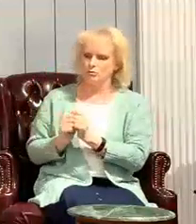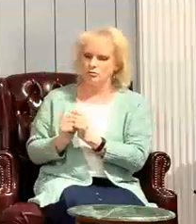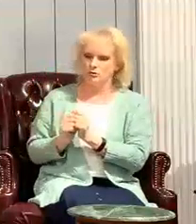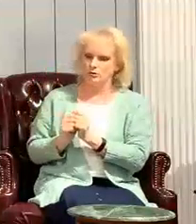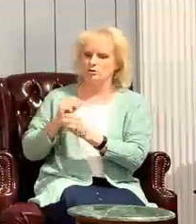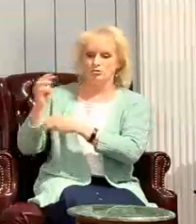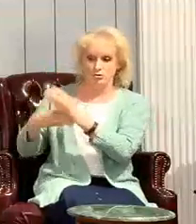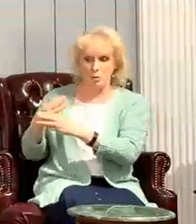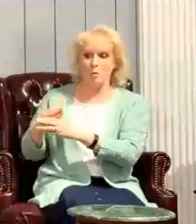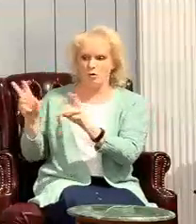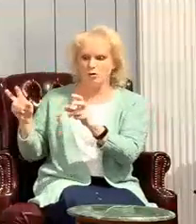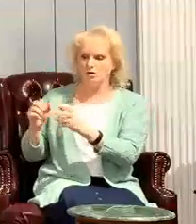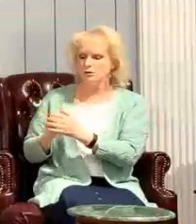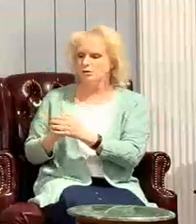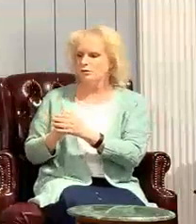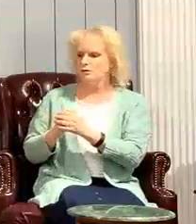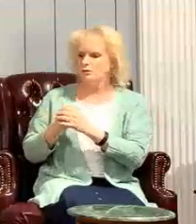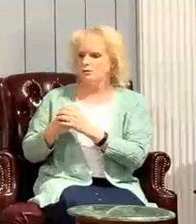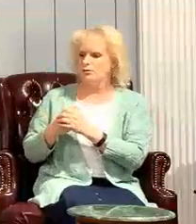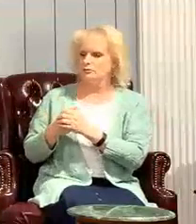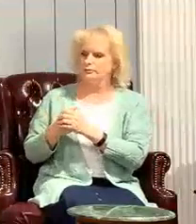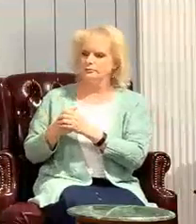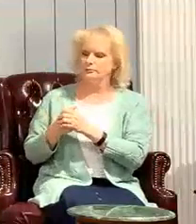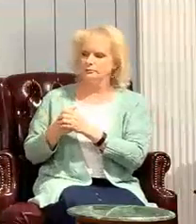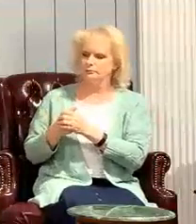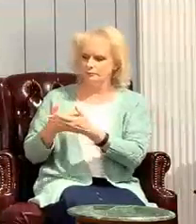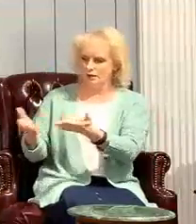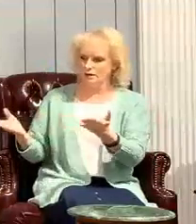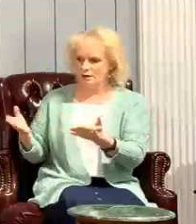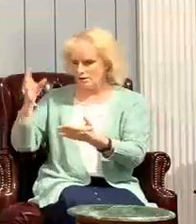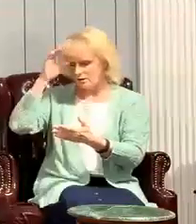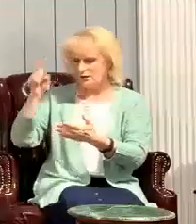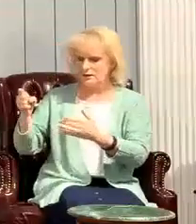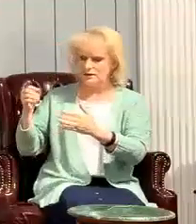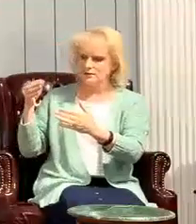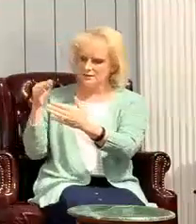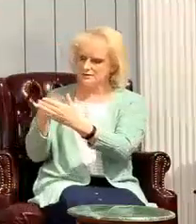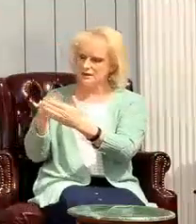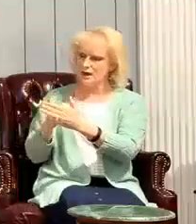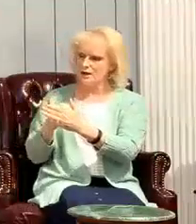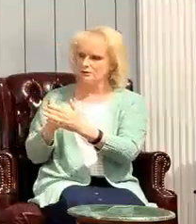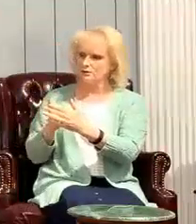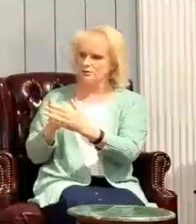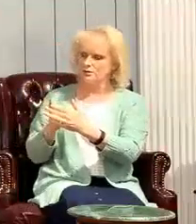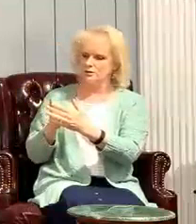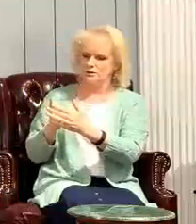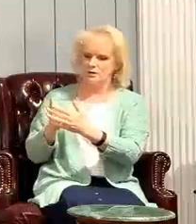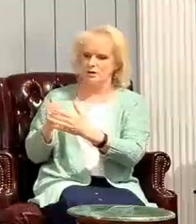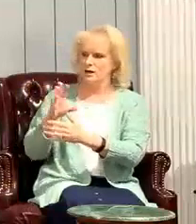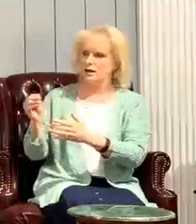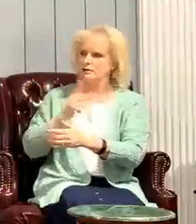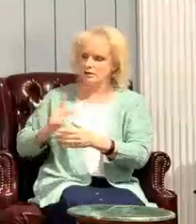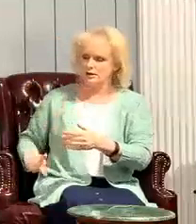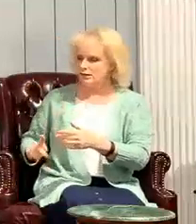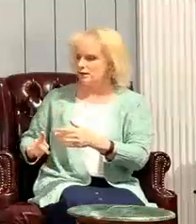to the world, if you would, to Sodom and Gomorrah. And there he is attacked. He's taken. Lot is taken away. The king of Sodom